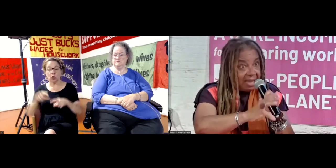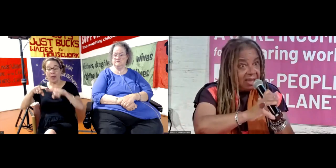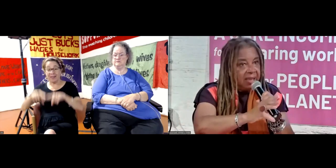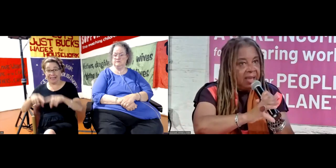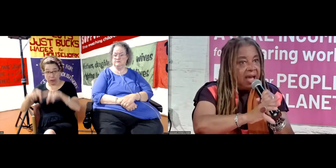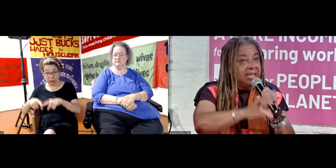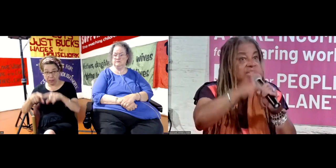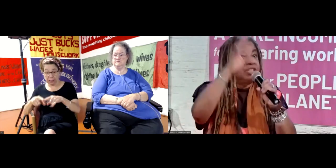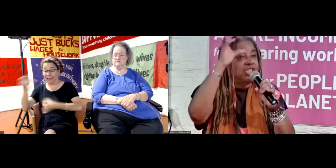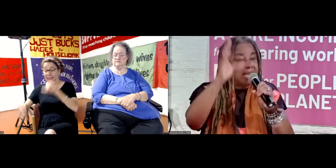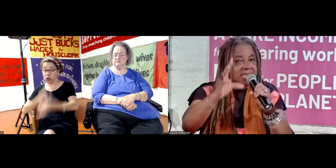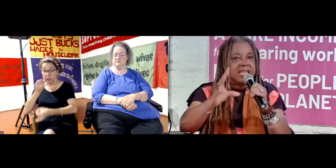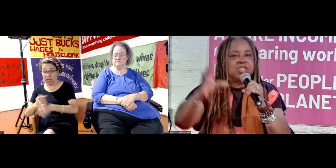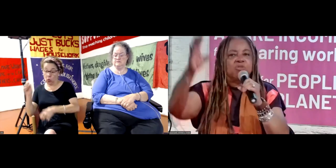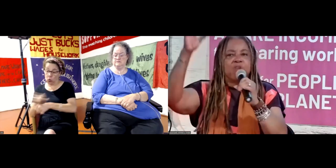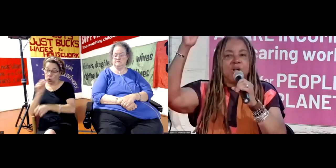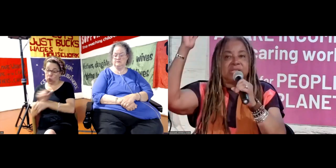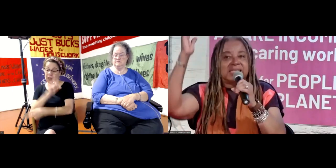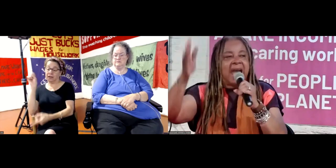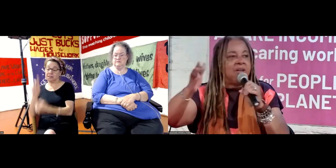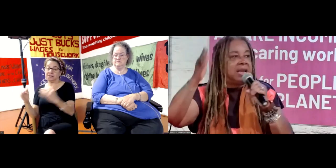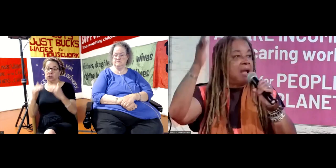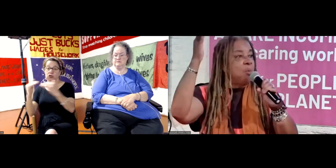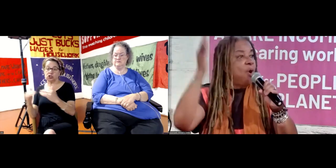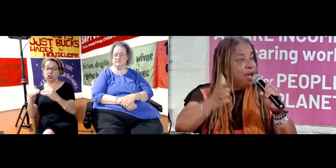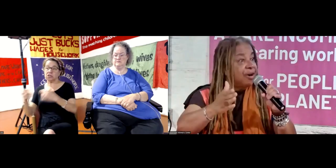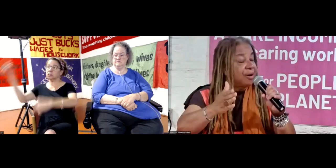internationally until justice rolls